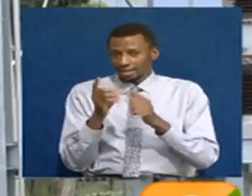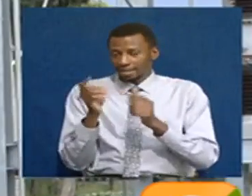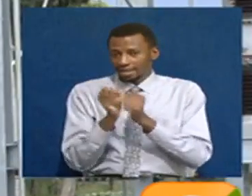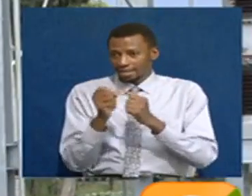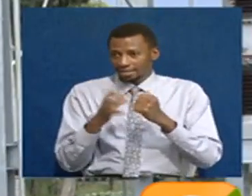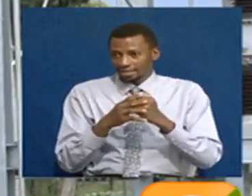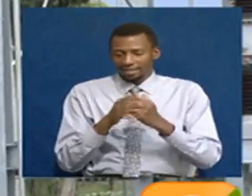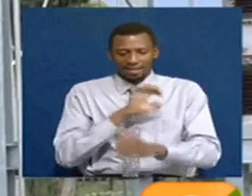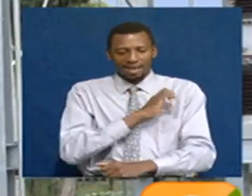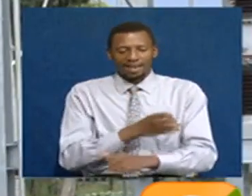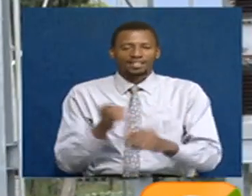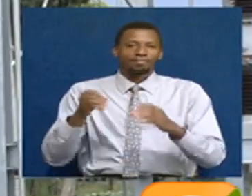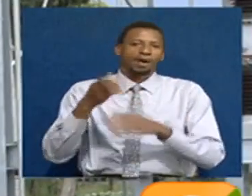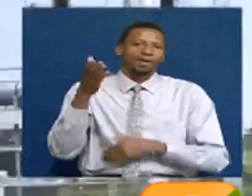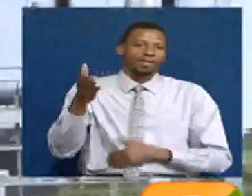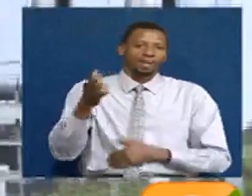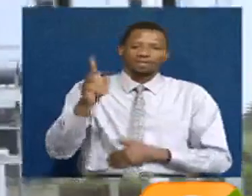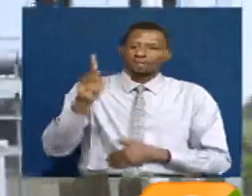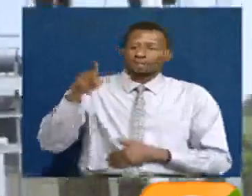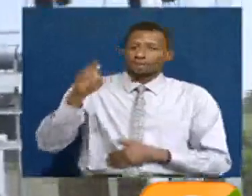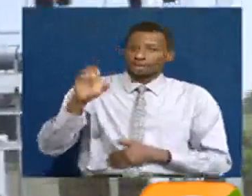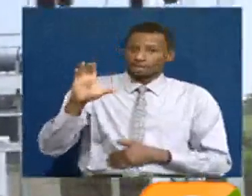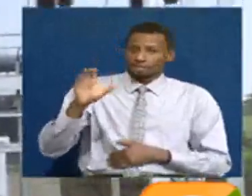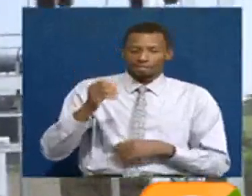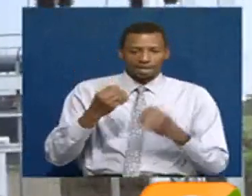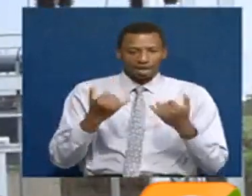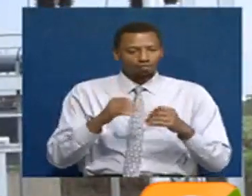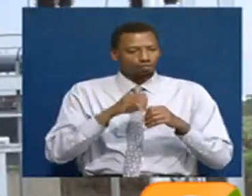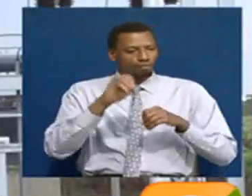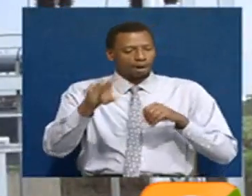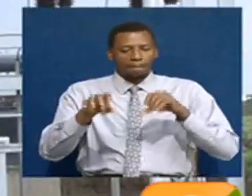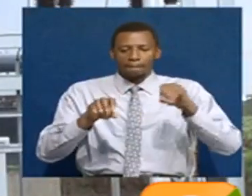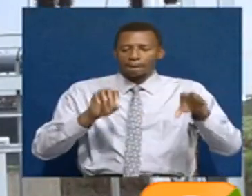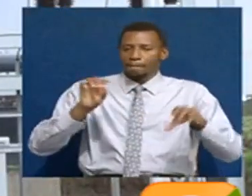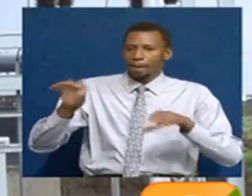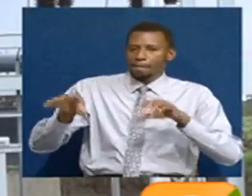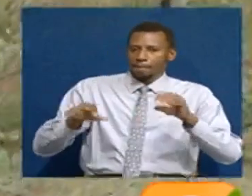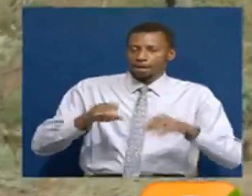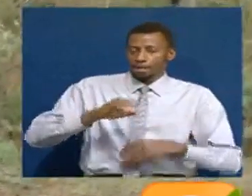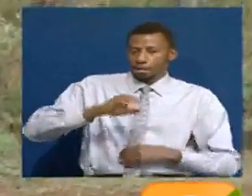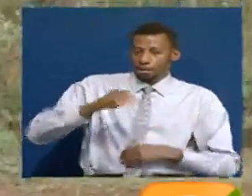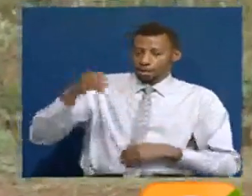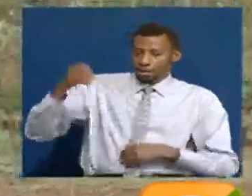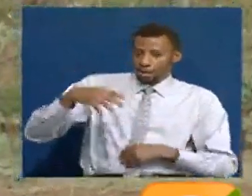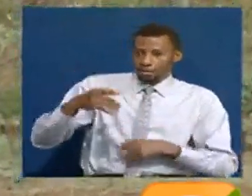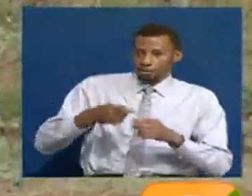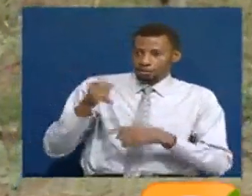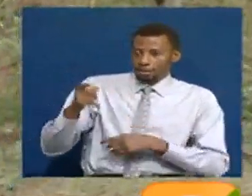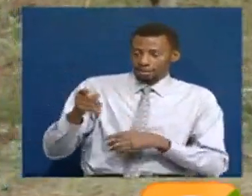the line. KPLC has already started distributing power from this substation to the local area.